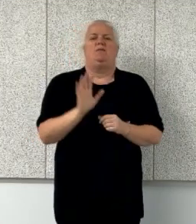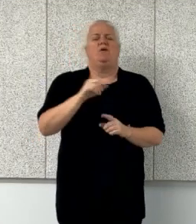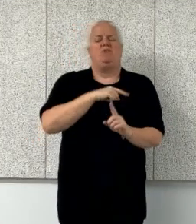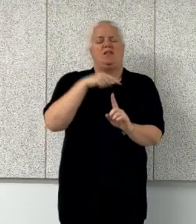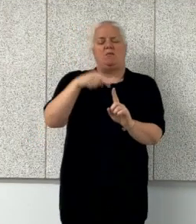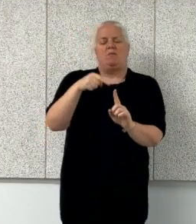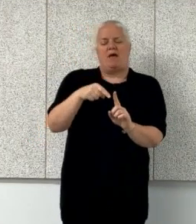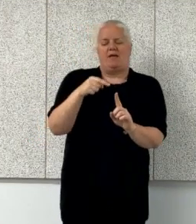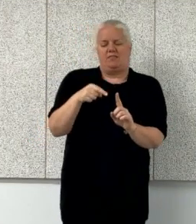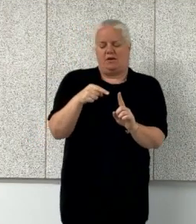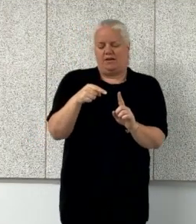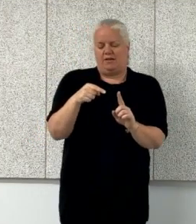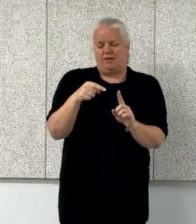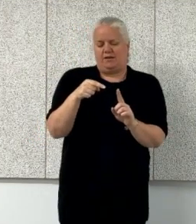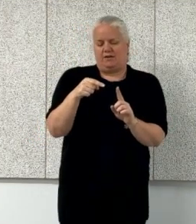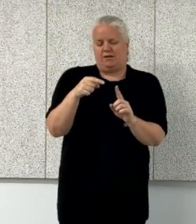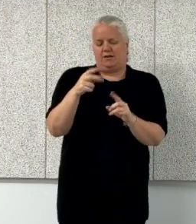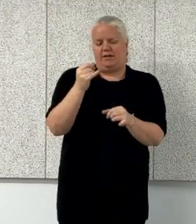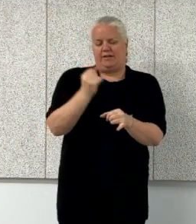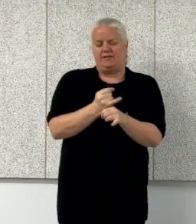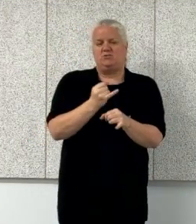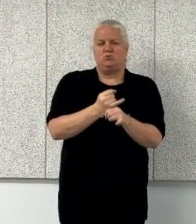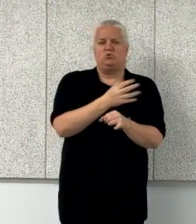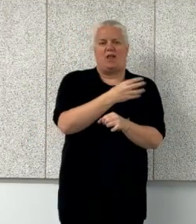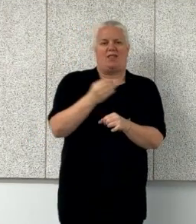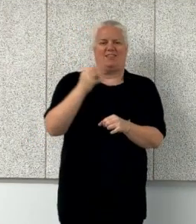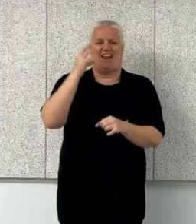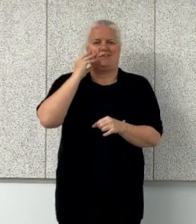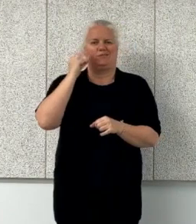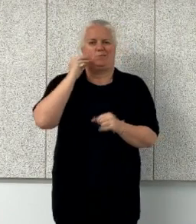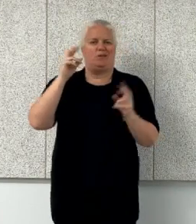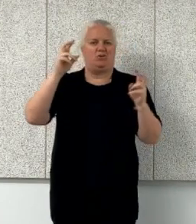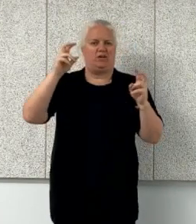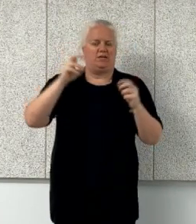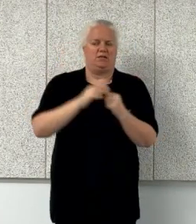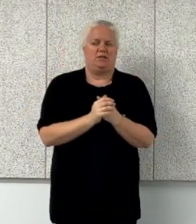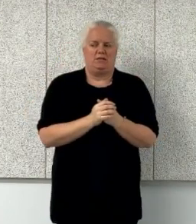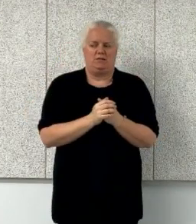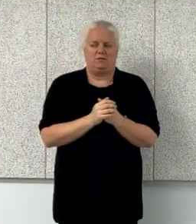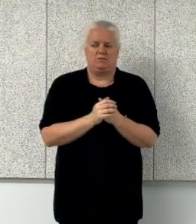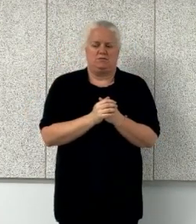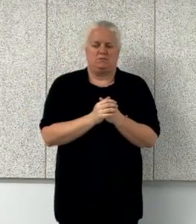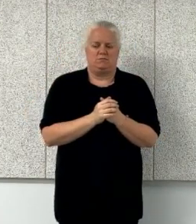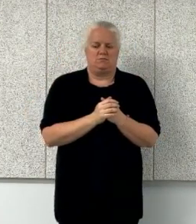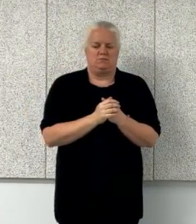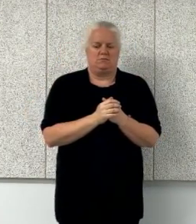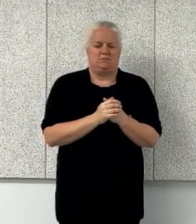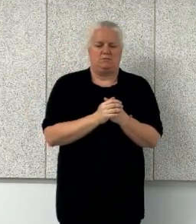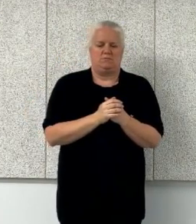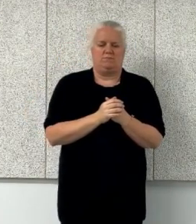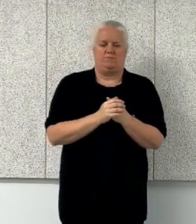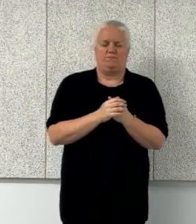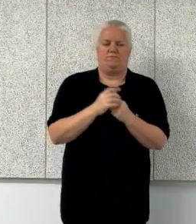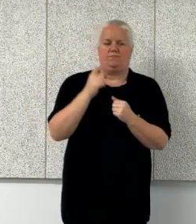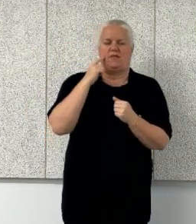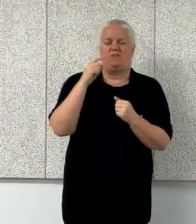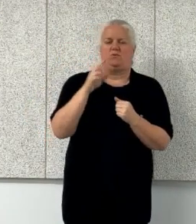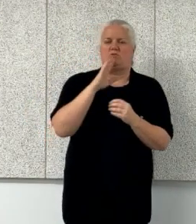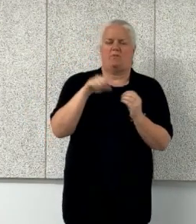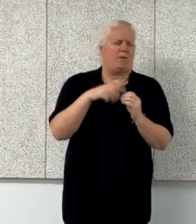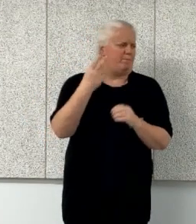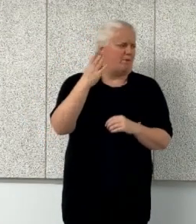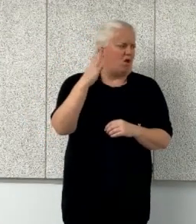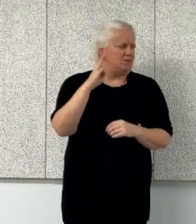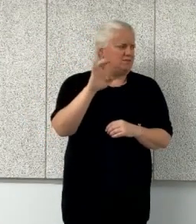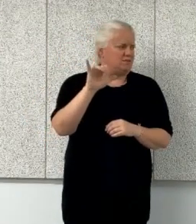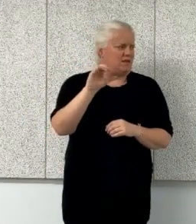to the institutional piece and the experience piece to tie that all in together, and your question about what I interpret to be about Beyonce and Taylor Swift and all that, is, you